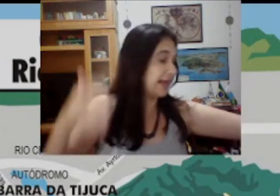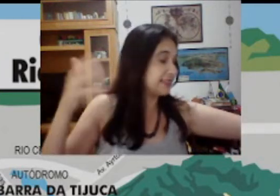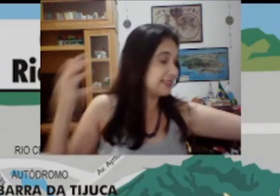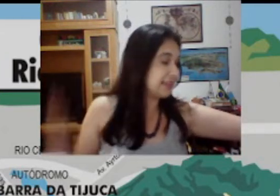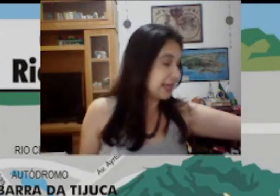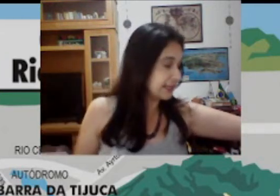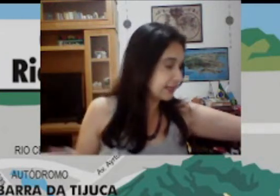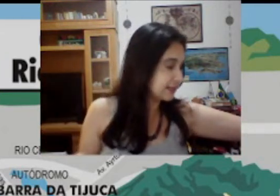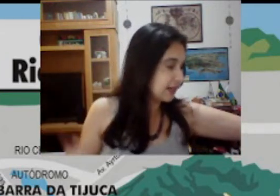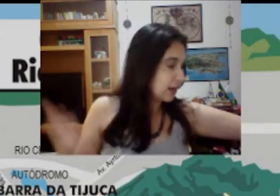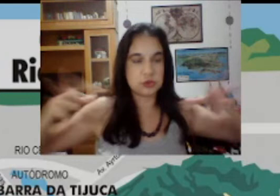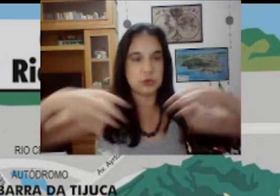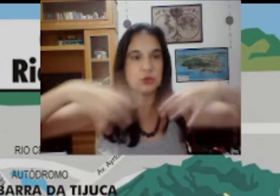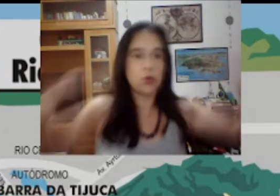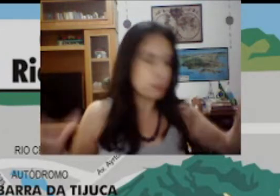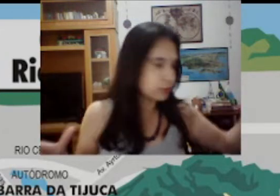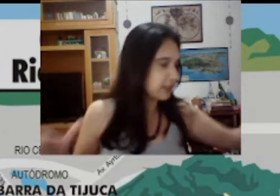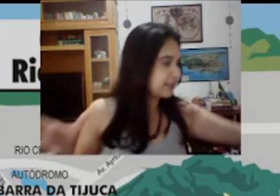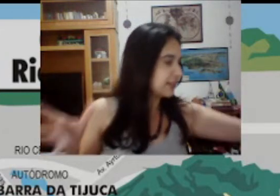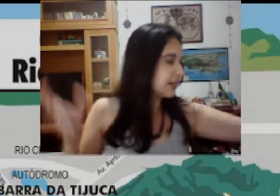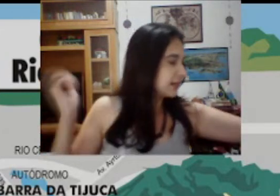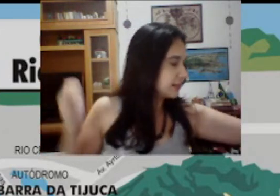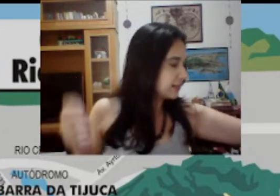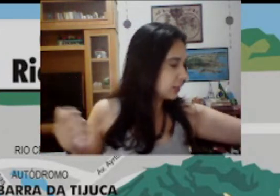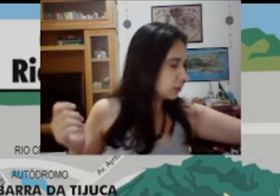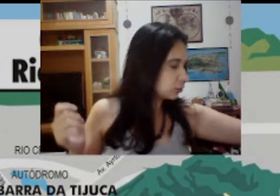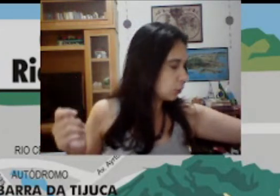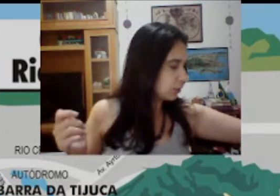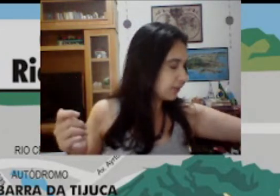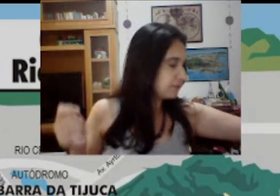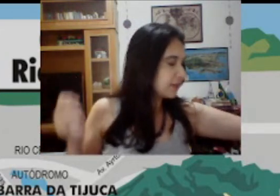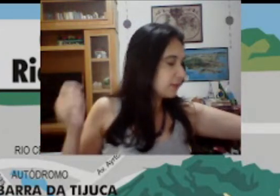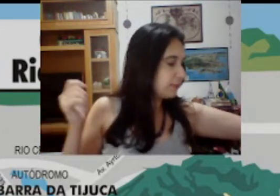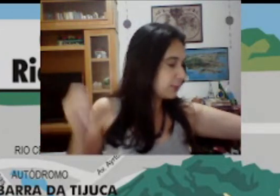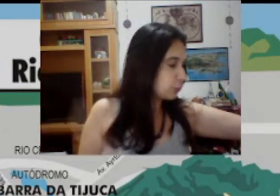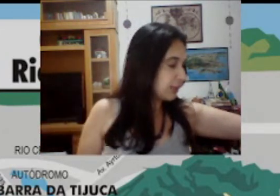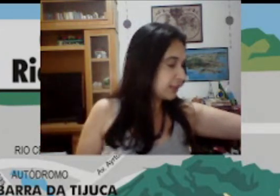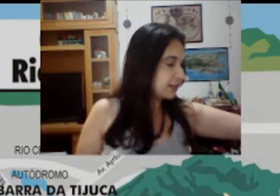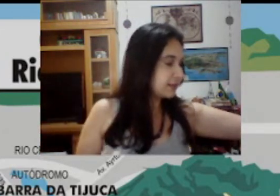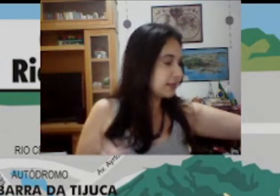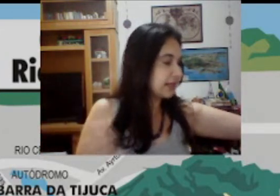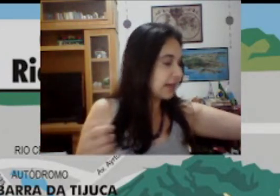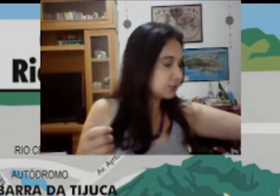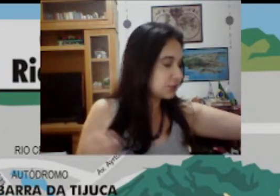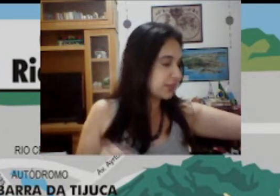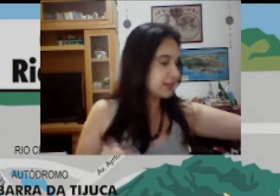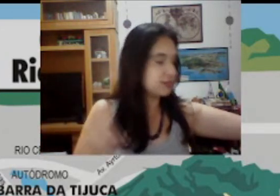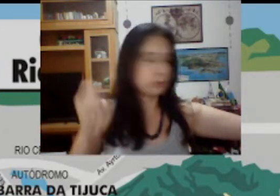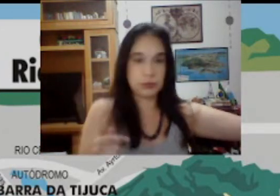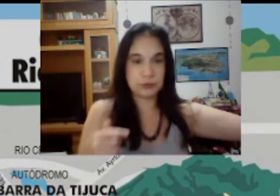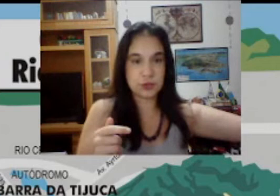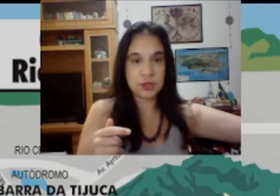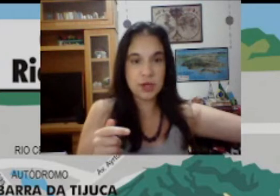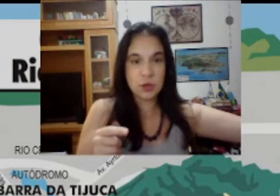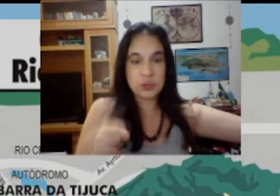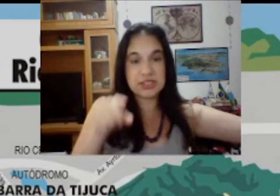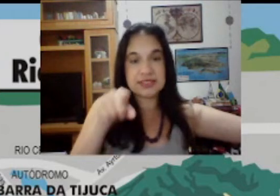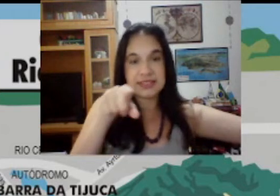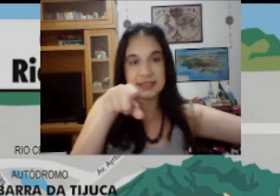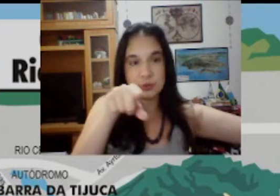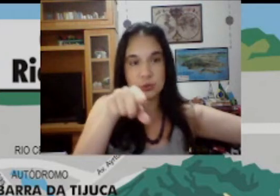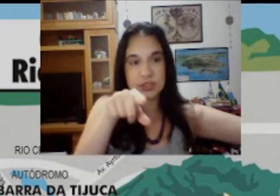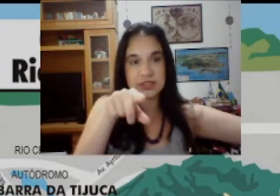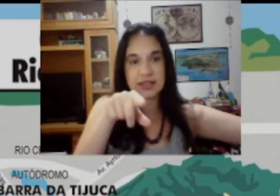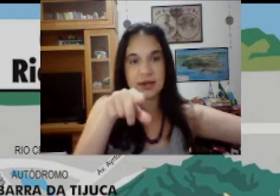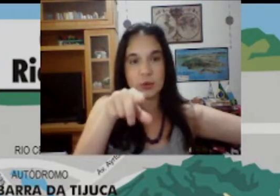were extended to incorporate the territory between the Laranjeiras River, which is